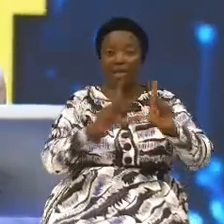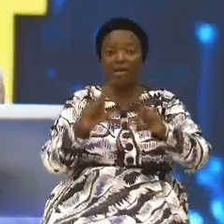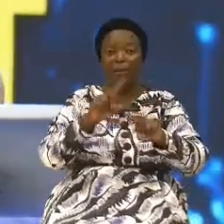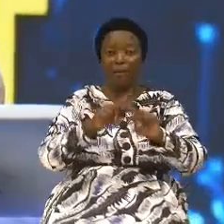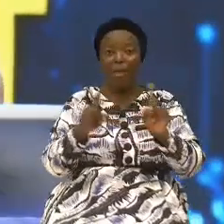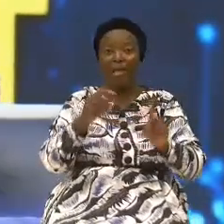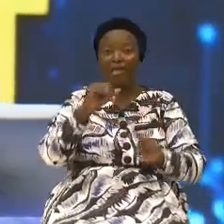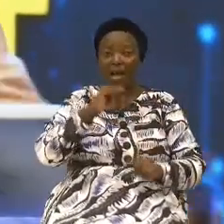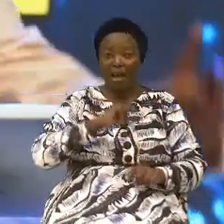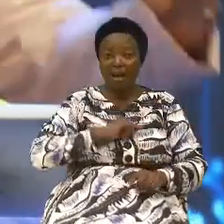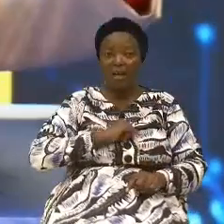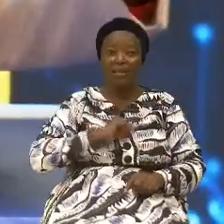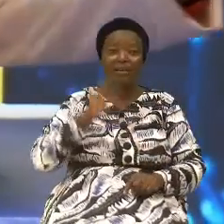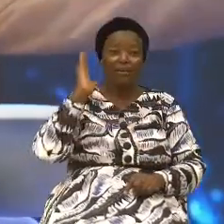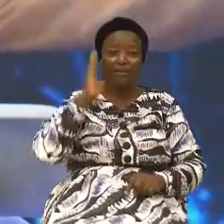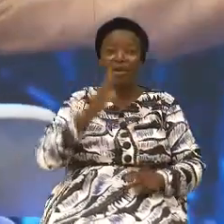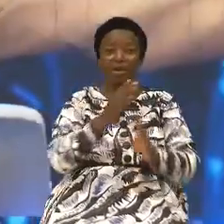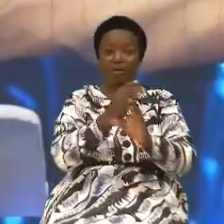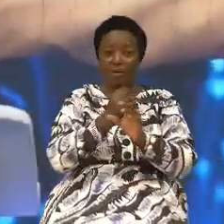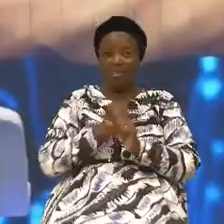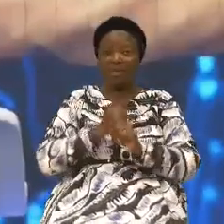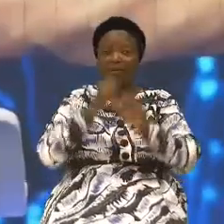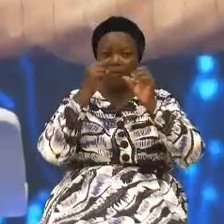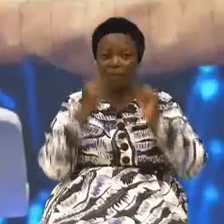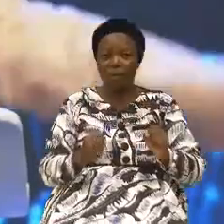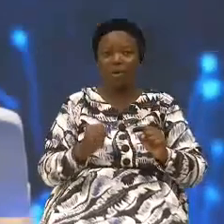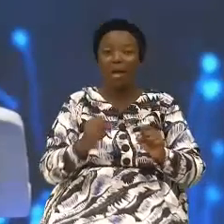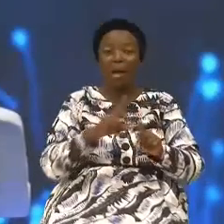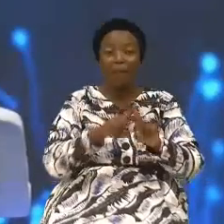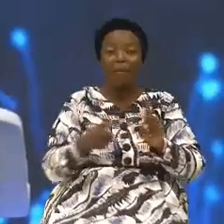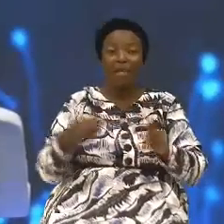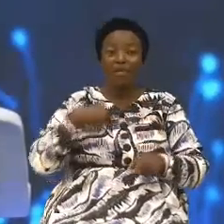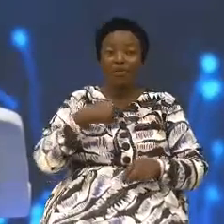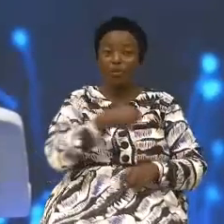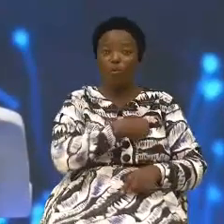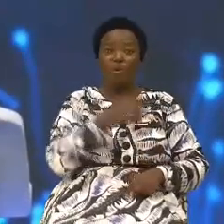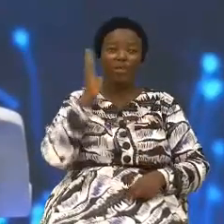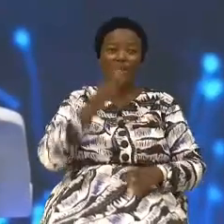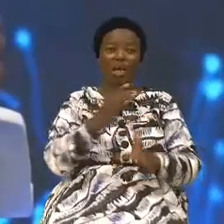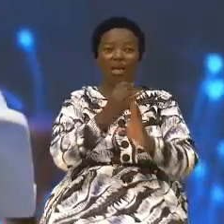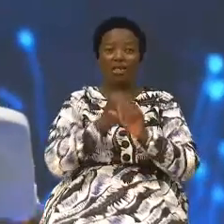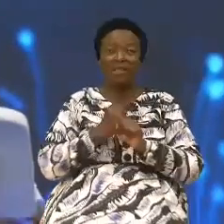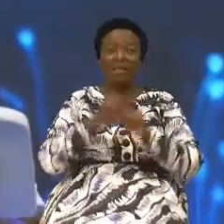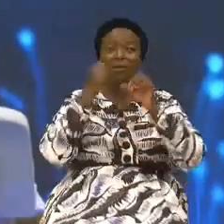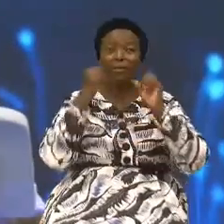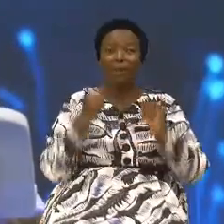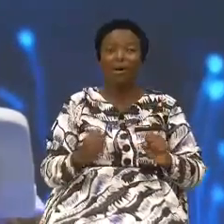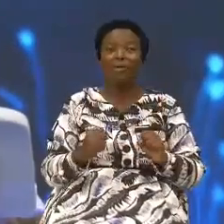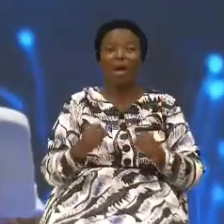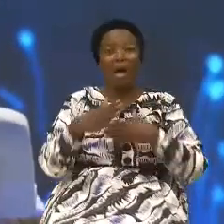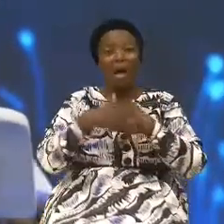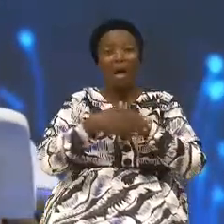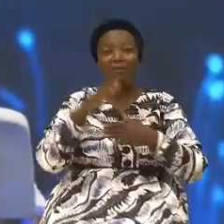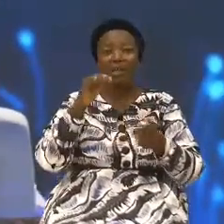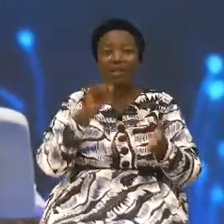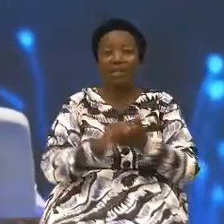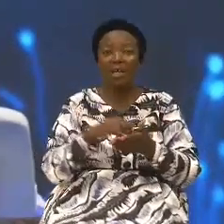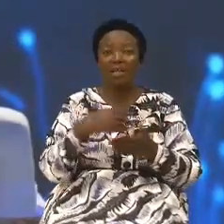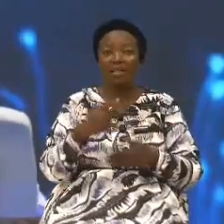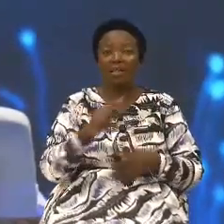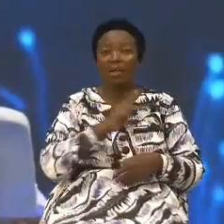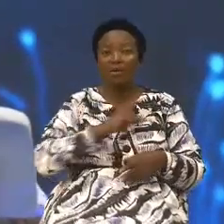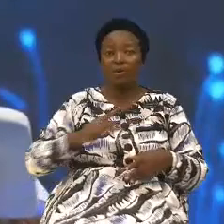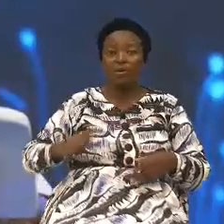power. But we shall receive power. After that, the Holy